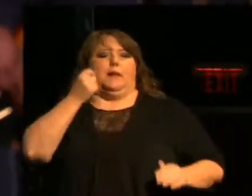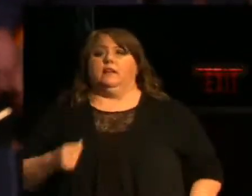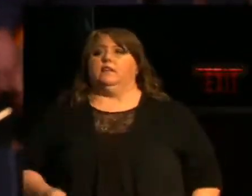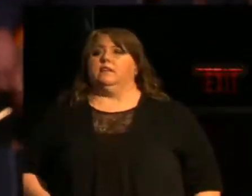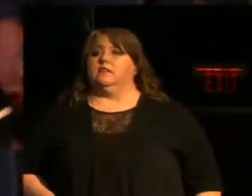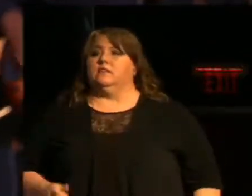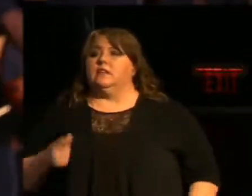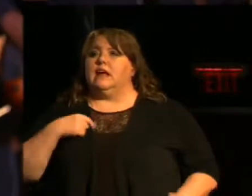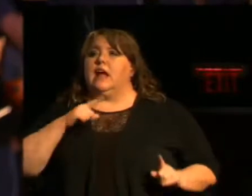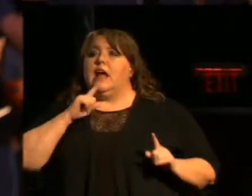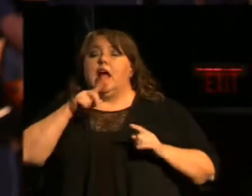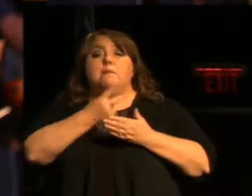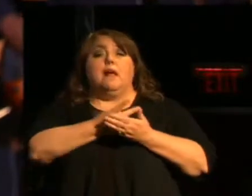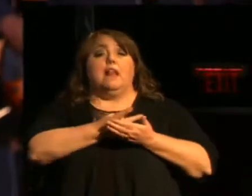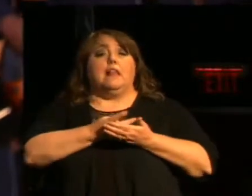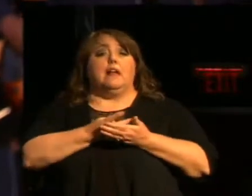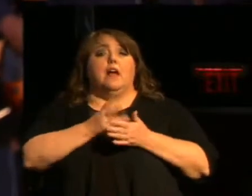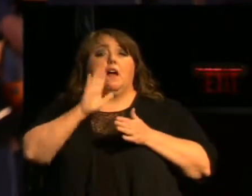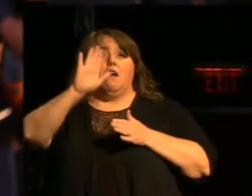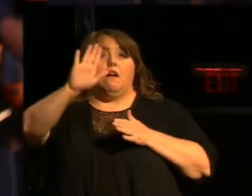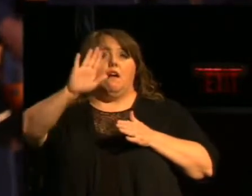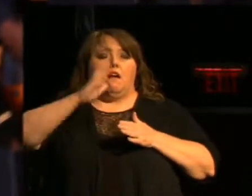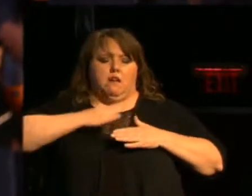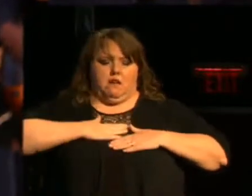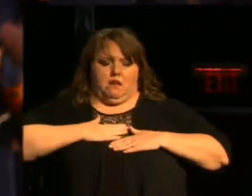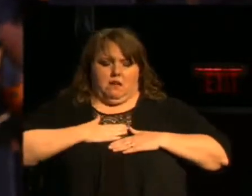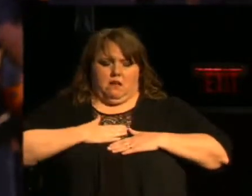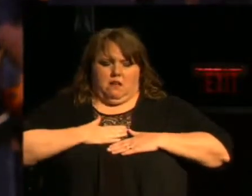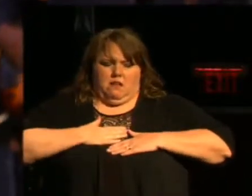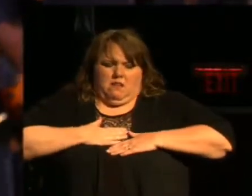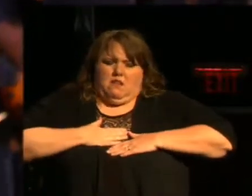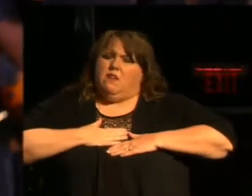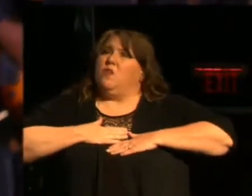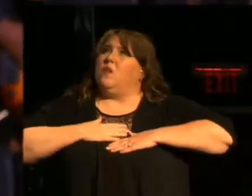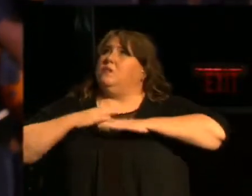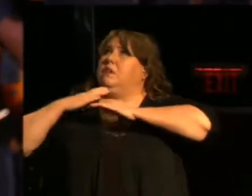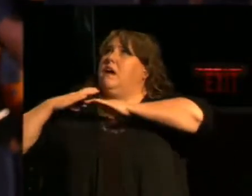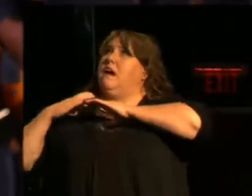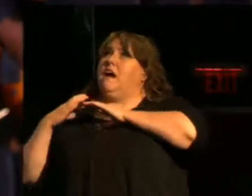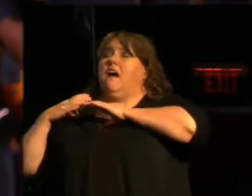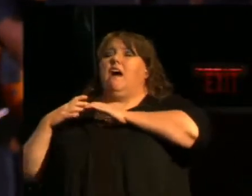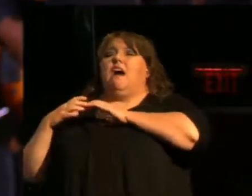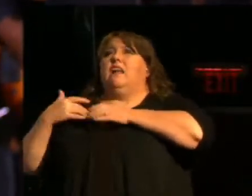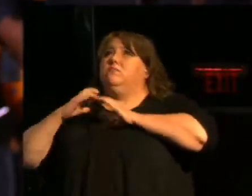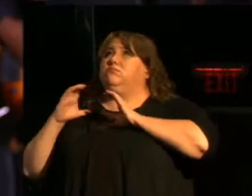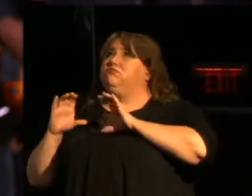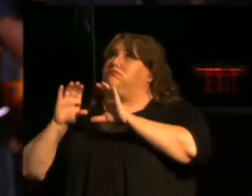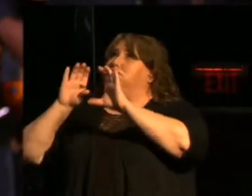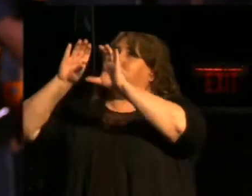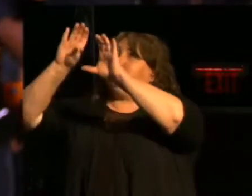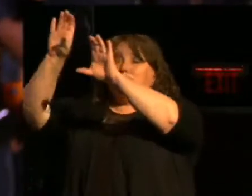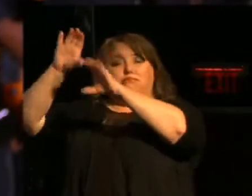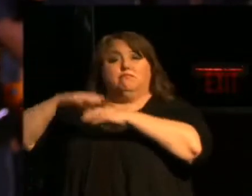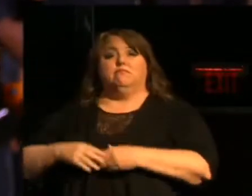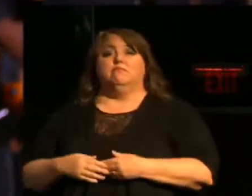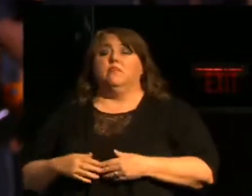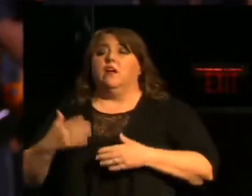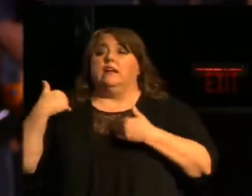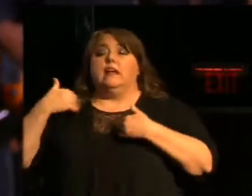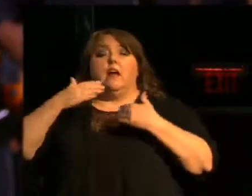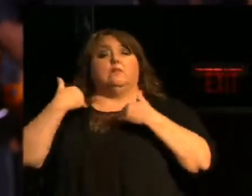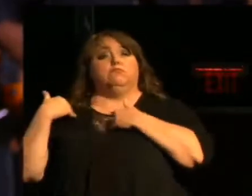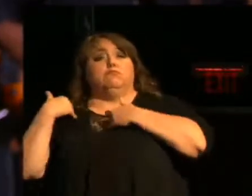So what did I learn from East Texas? What did I learn from the music of East Texas? And what did I learn from a giant